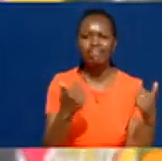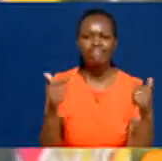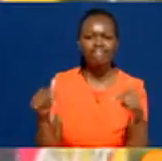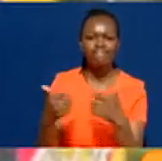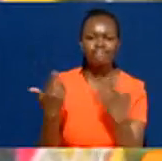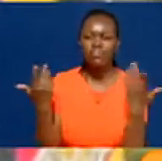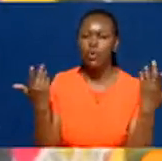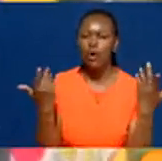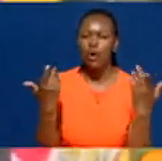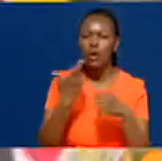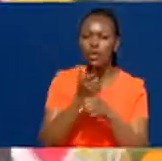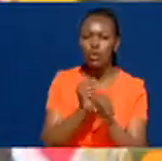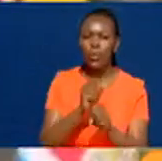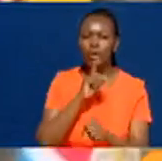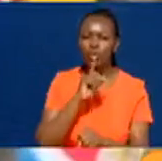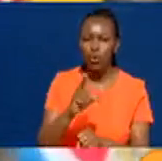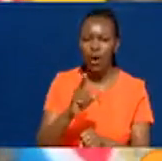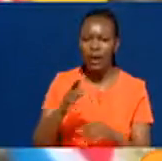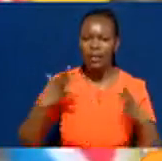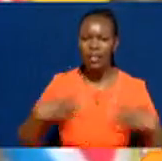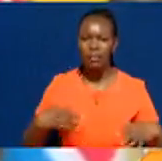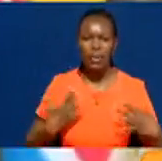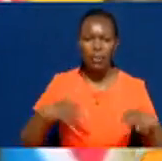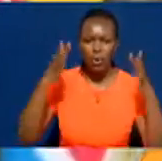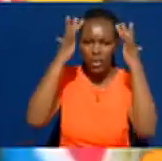to subvert the will of the people.